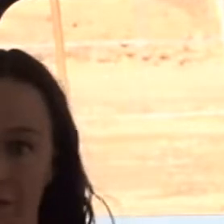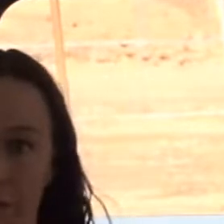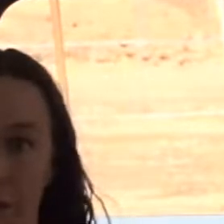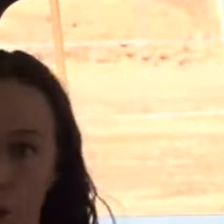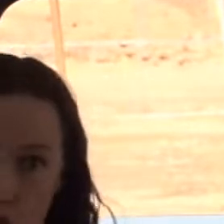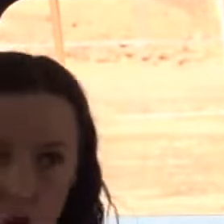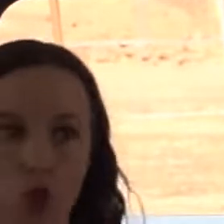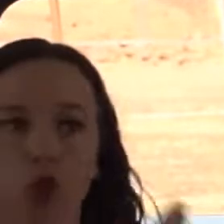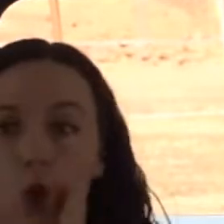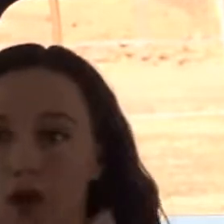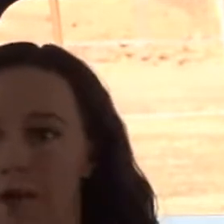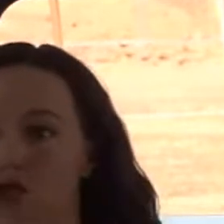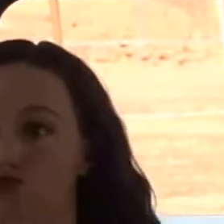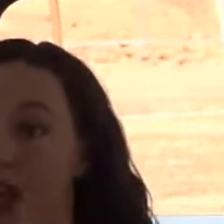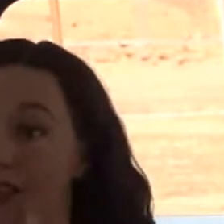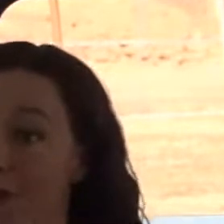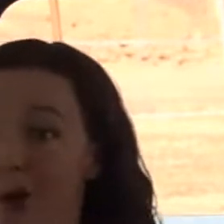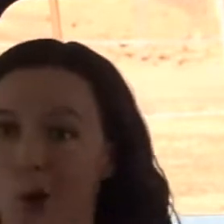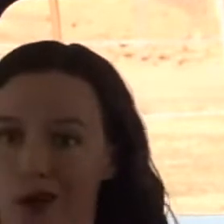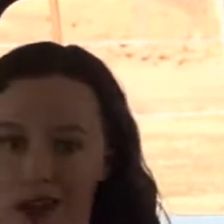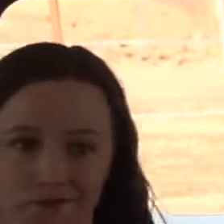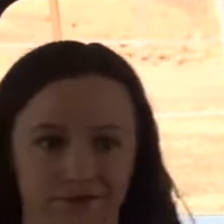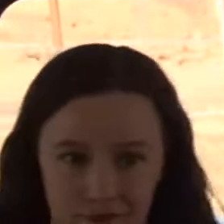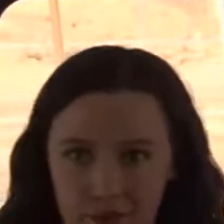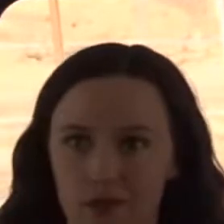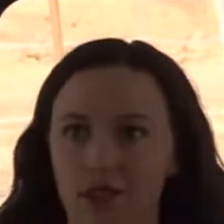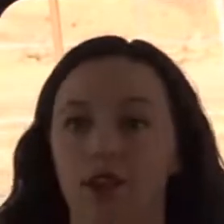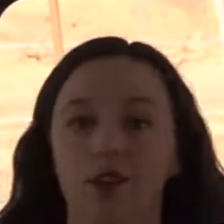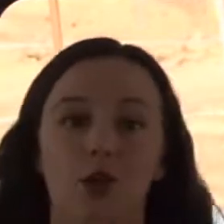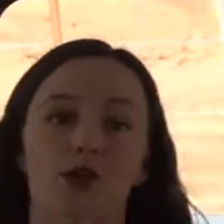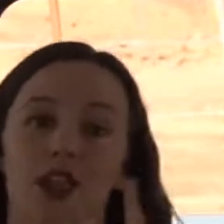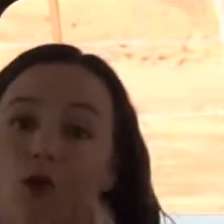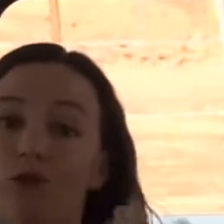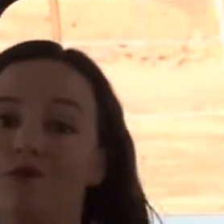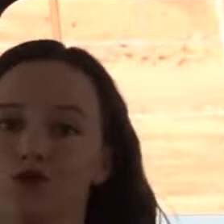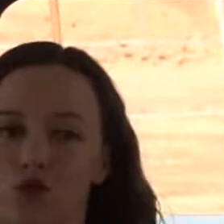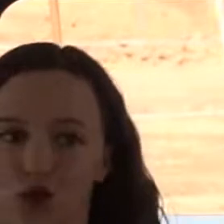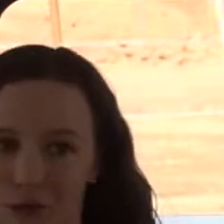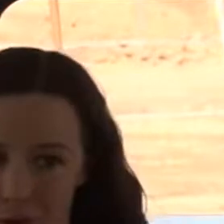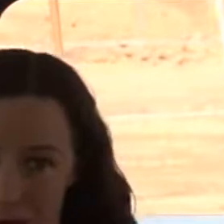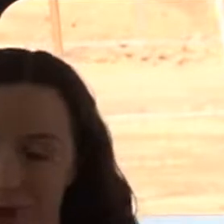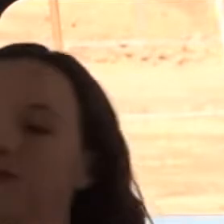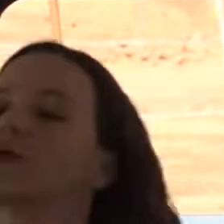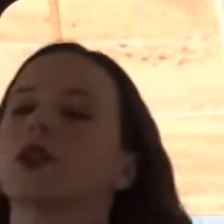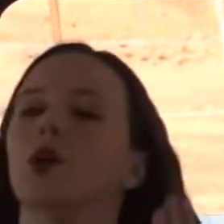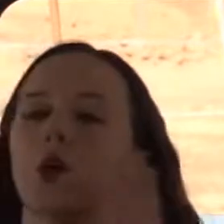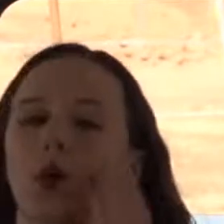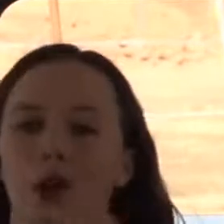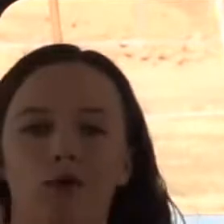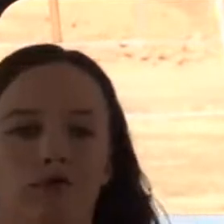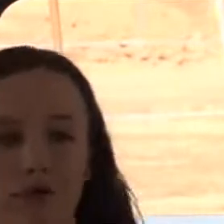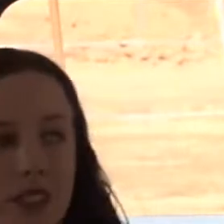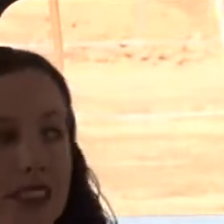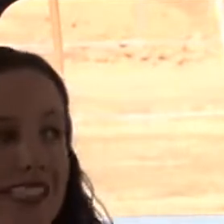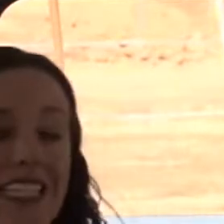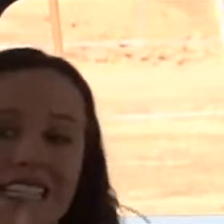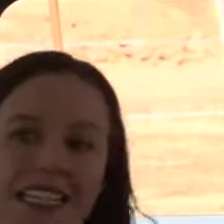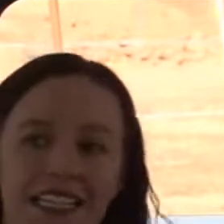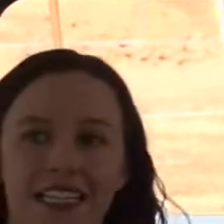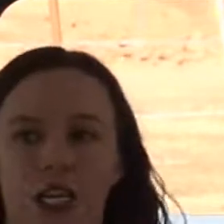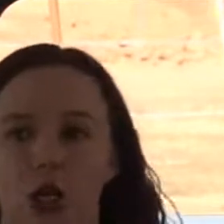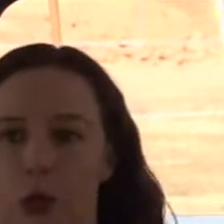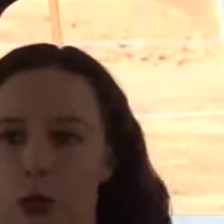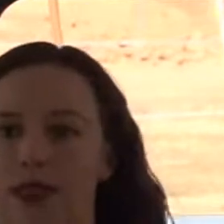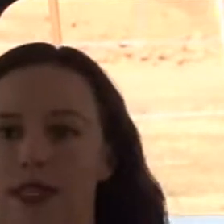and job placed. So thank you for being here. We really appreciate it. We know that this facility is so needed here at